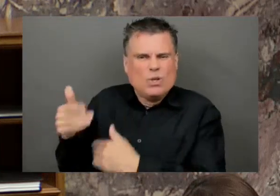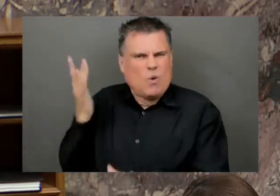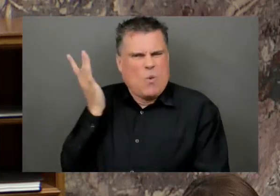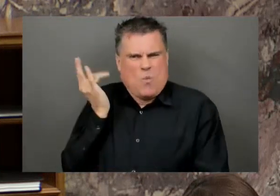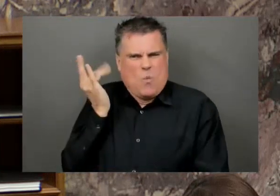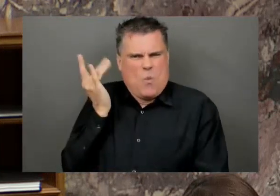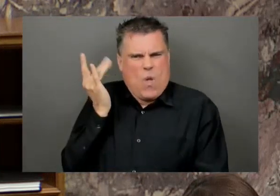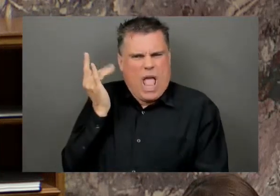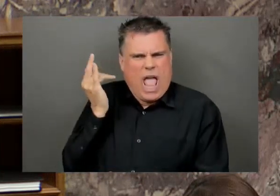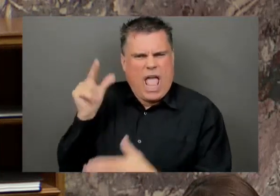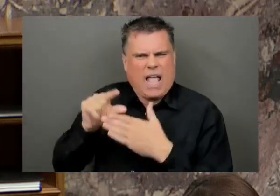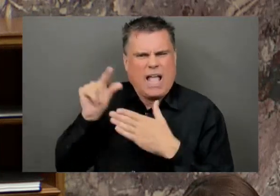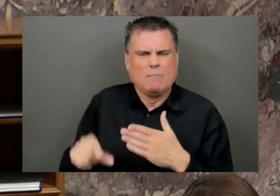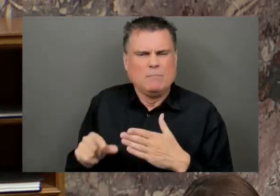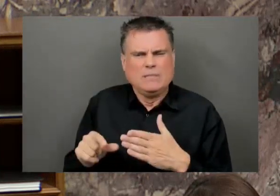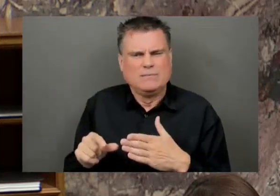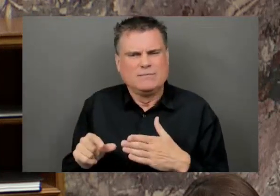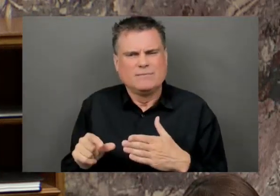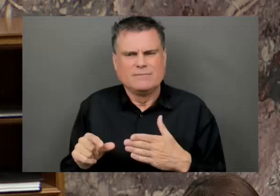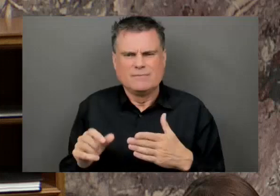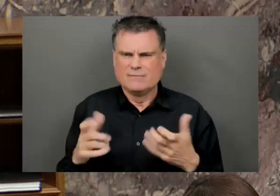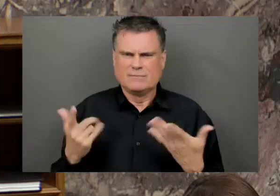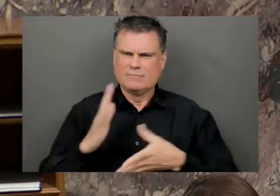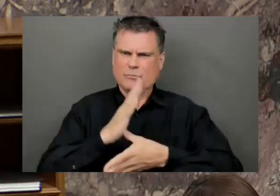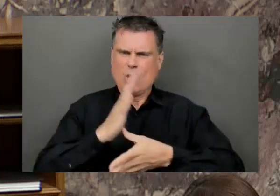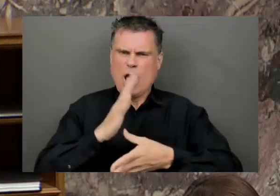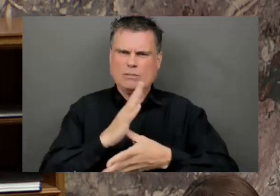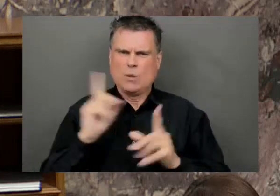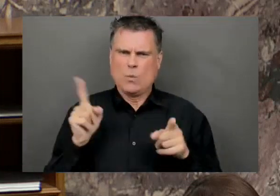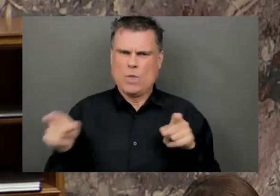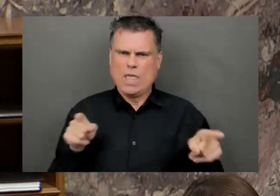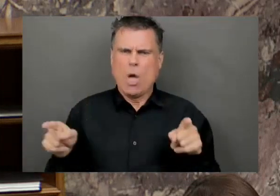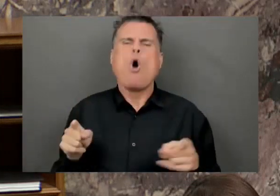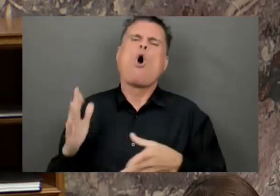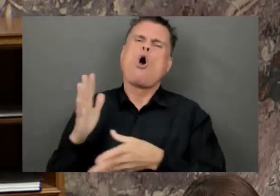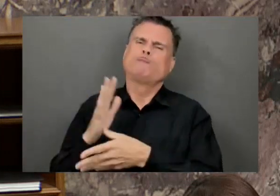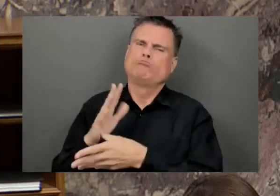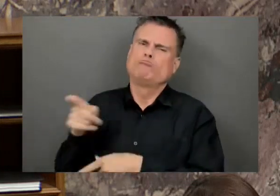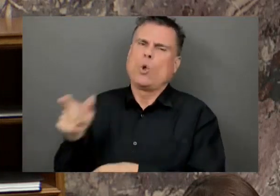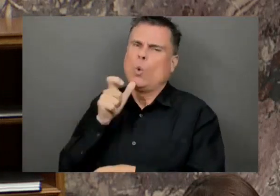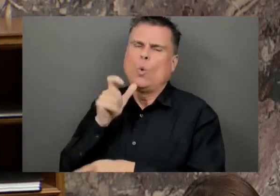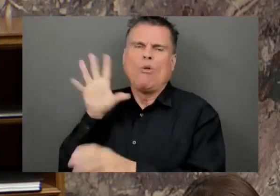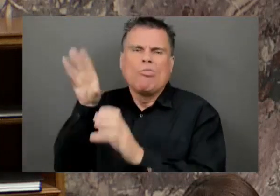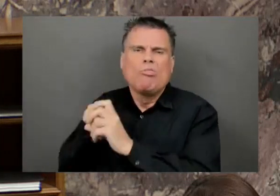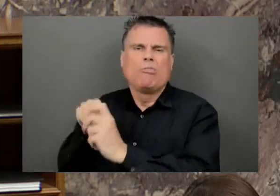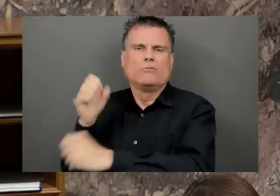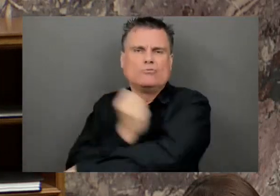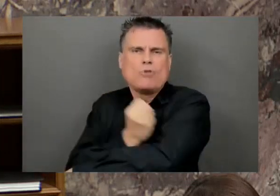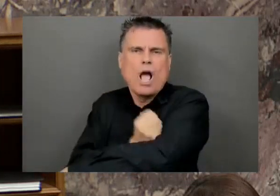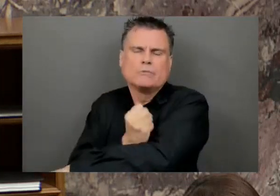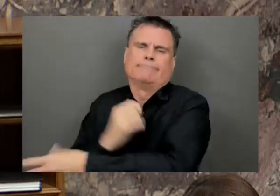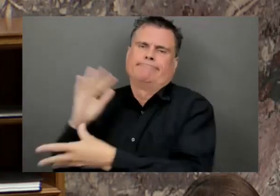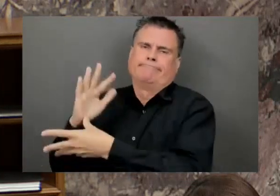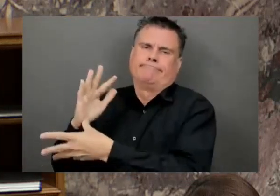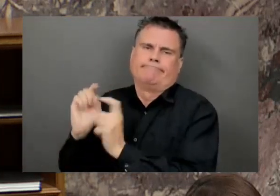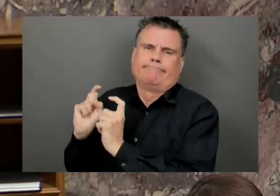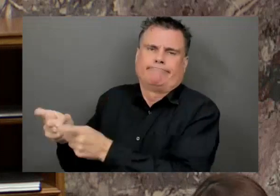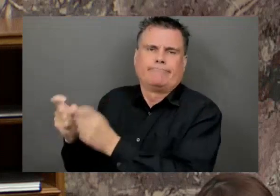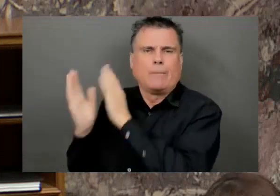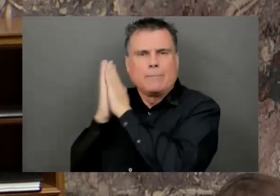use meth, crack cocaine, and fentanyl over the rights of nurses and patients to be safe and get the care they